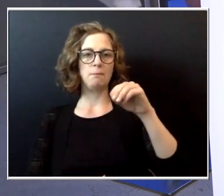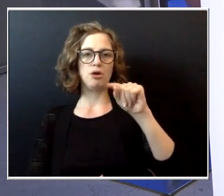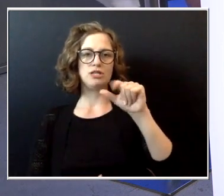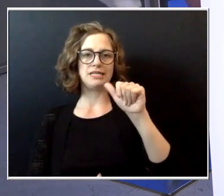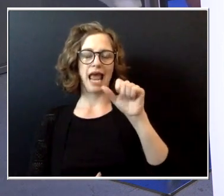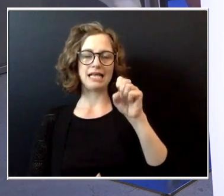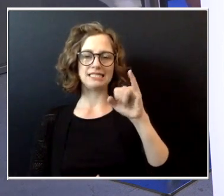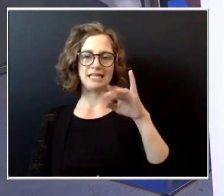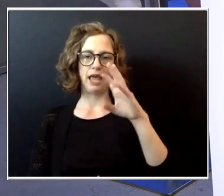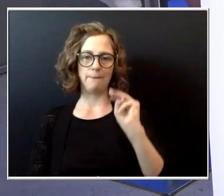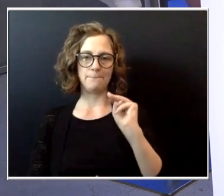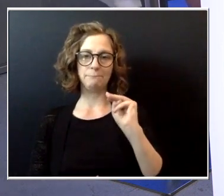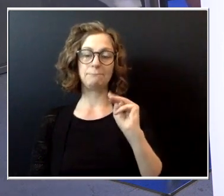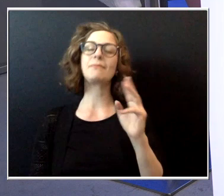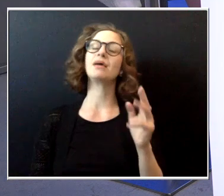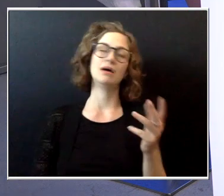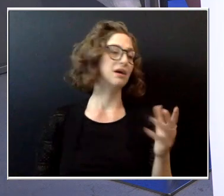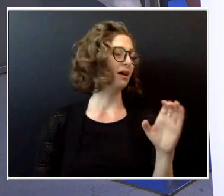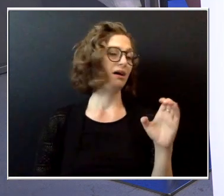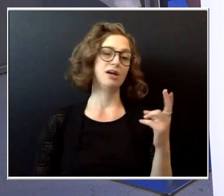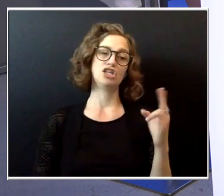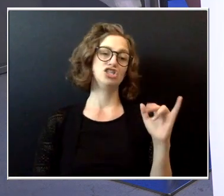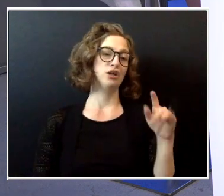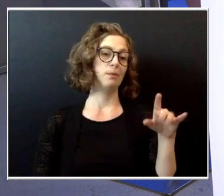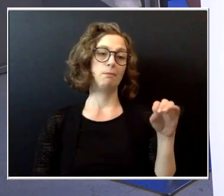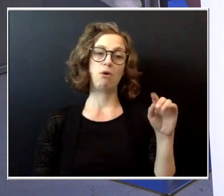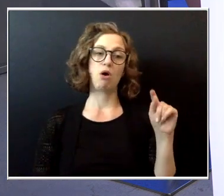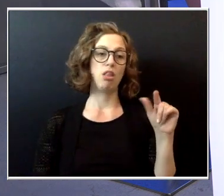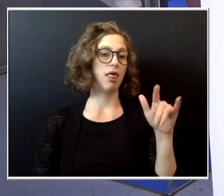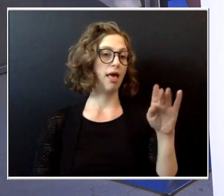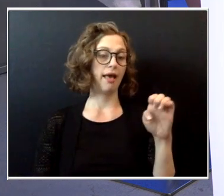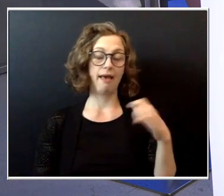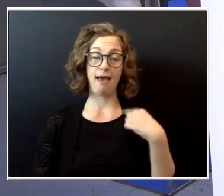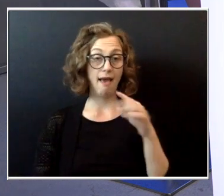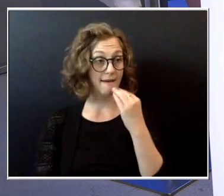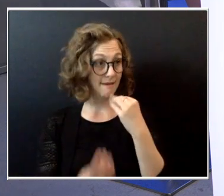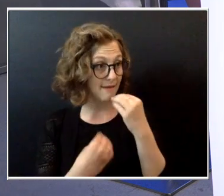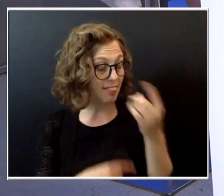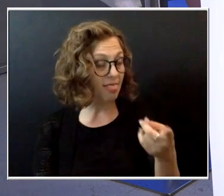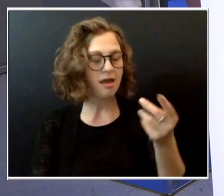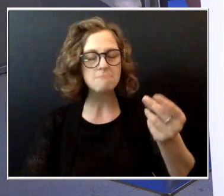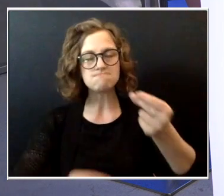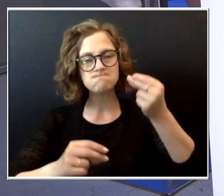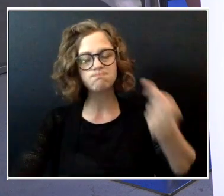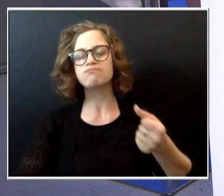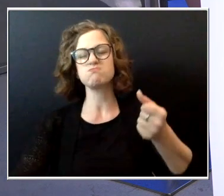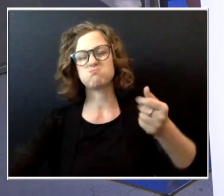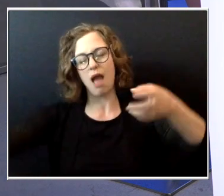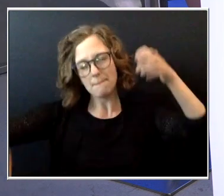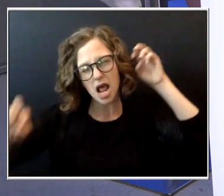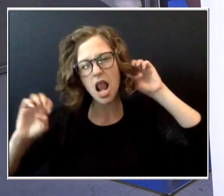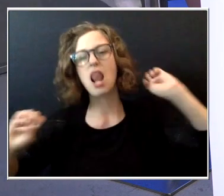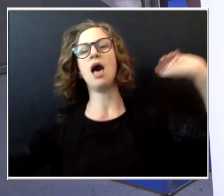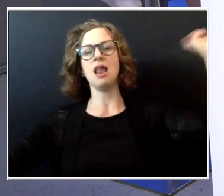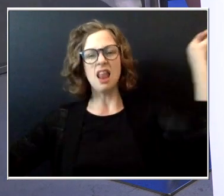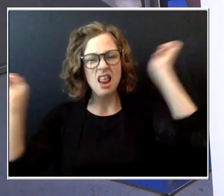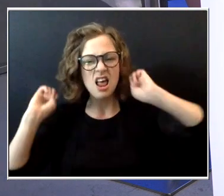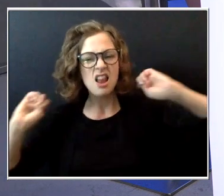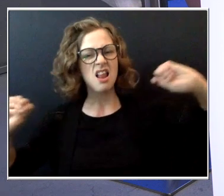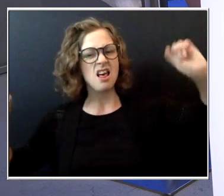symphony afterwards. It's fun, and it's funny how fast it happens. It doesn't take long to get there. So, well, all right. Well, we are here to answer